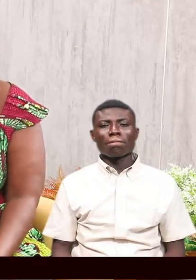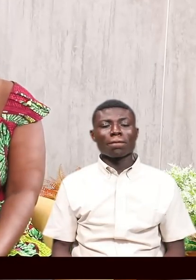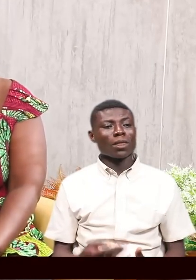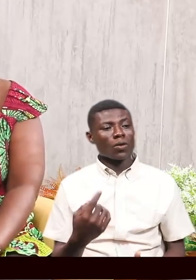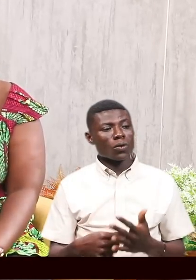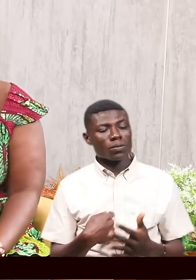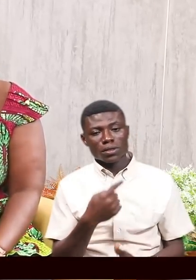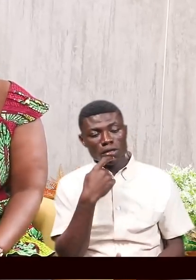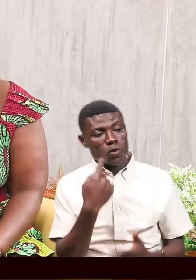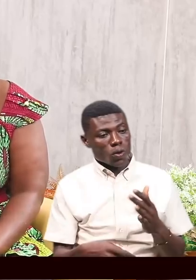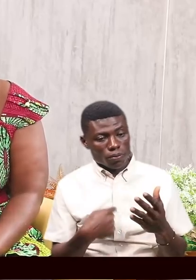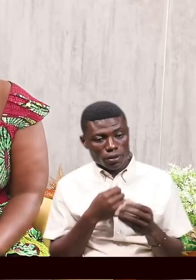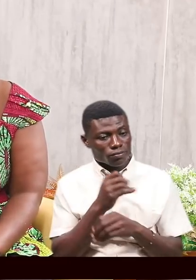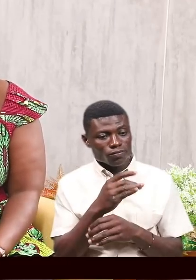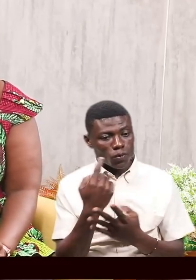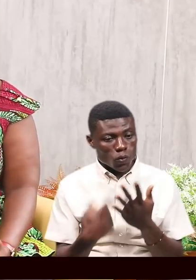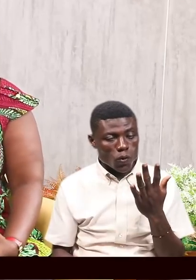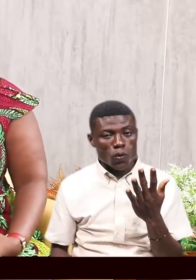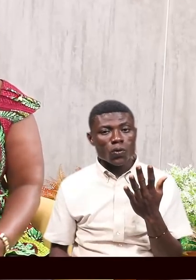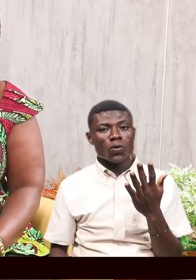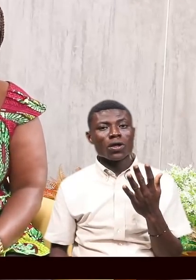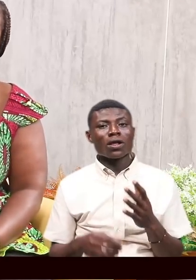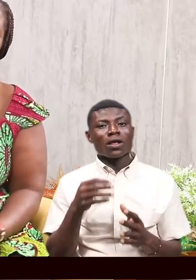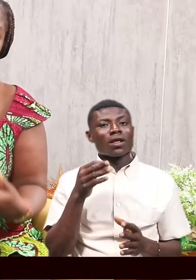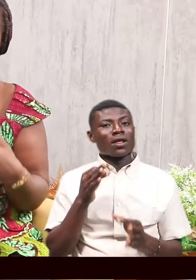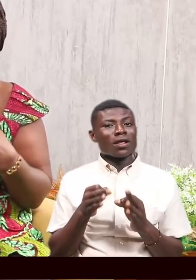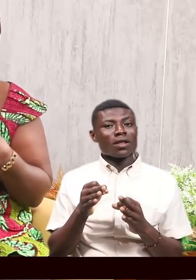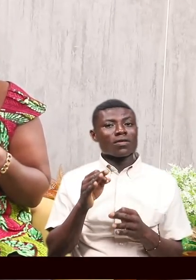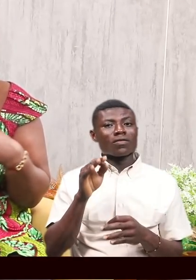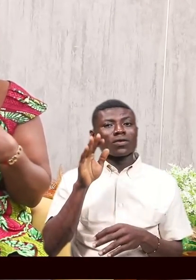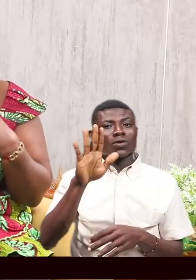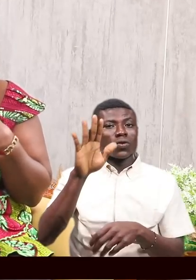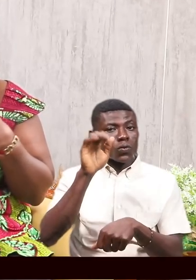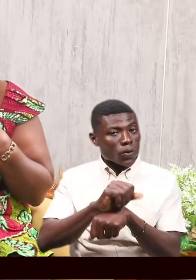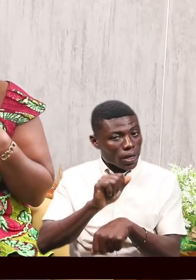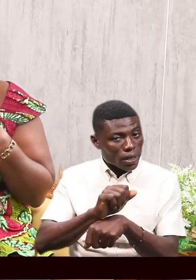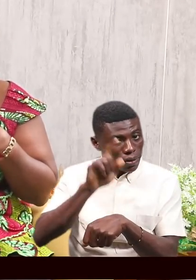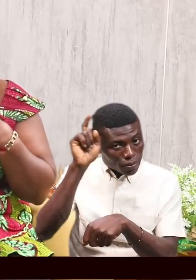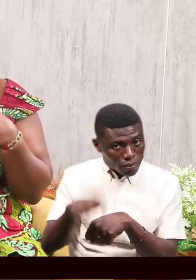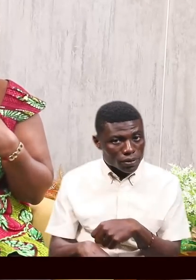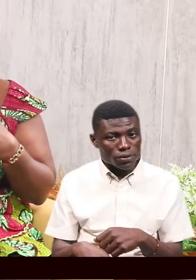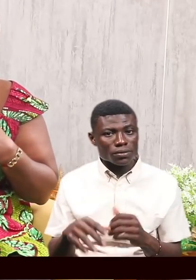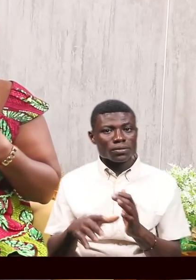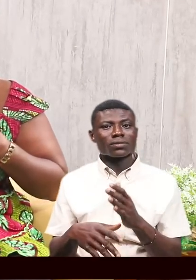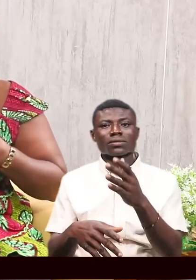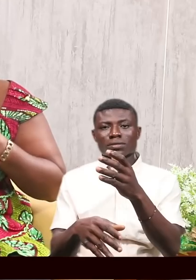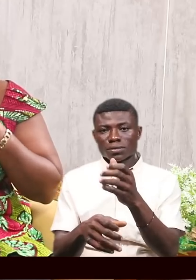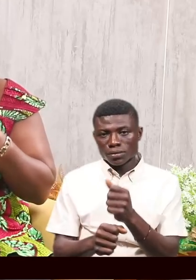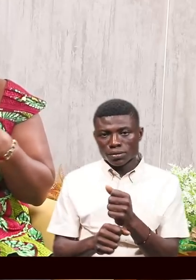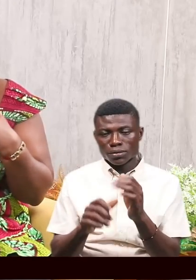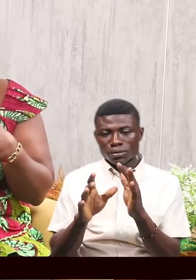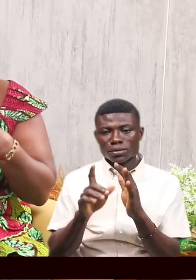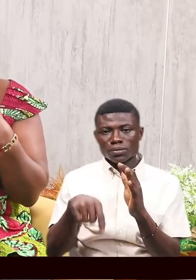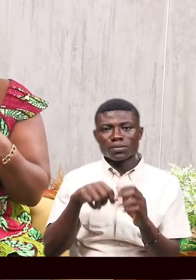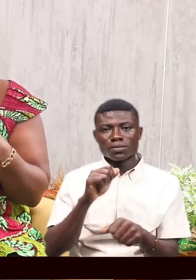Medoffo, Yameka show ne say. Adwuma ene wo se wo ye na utimi